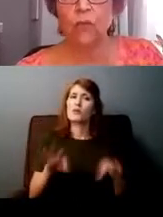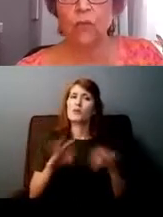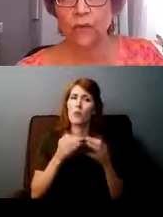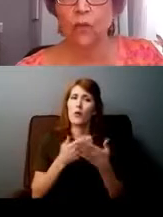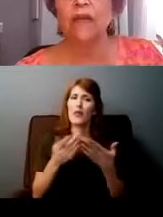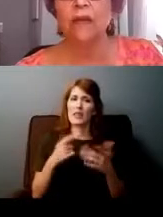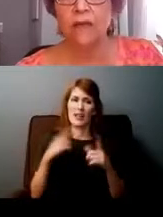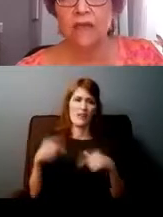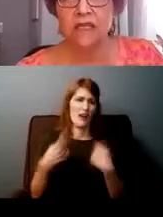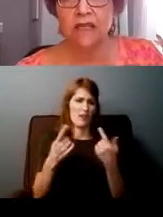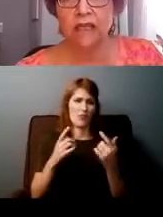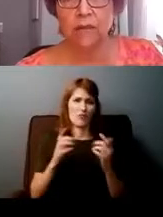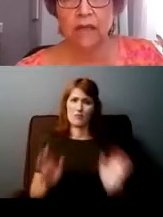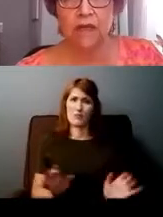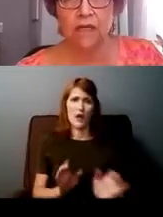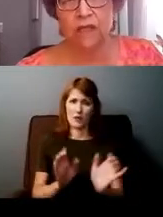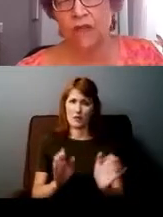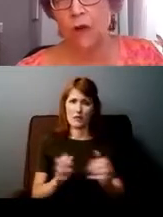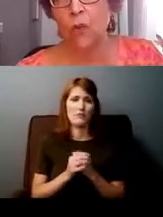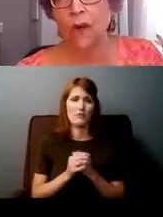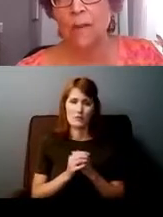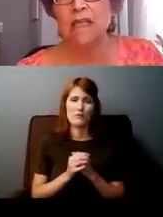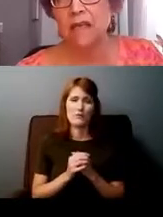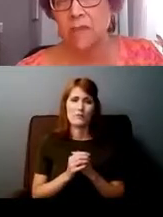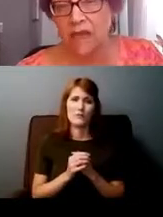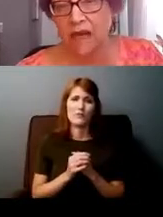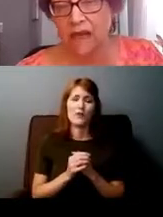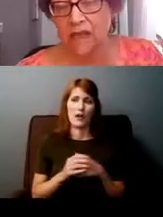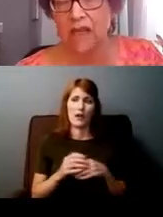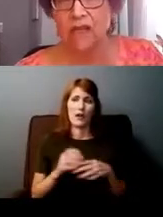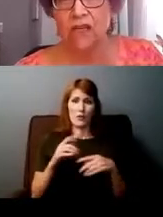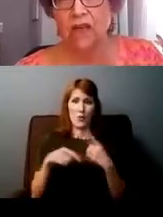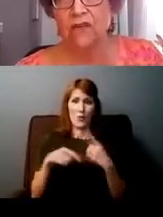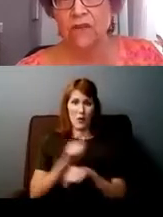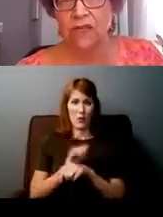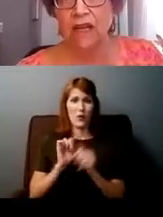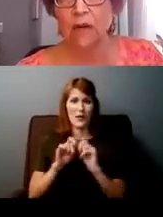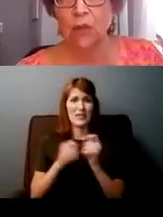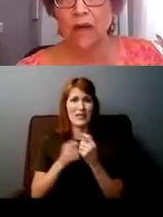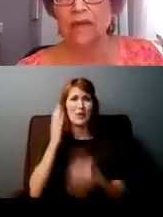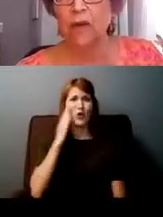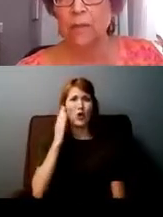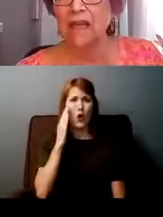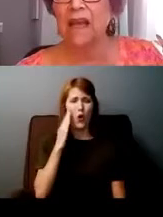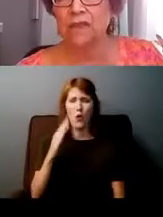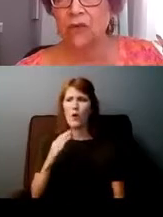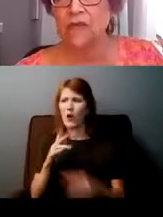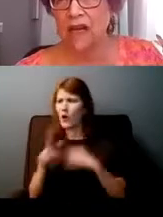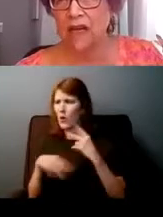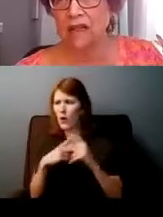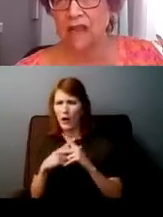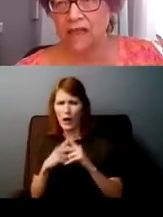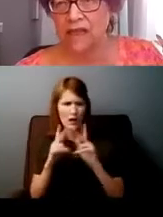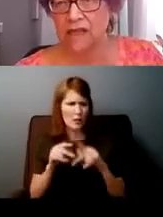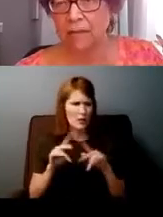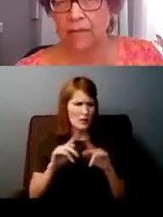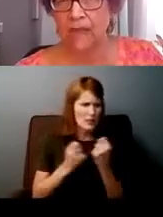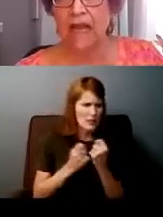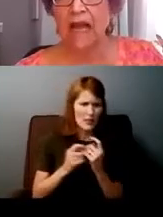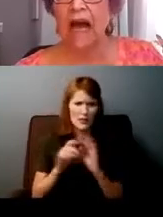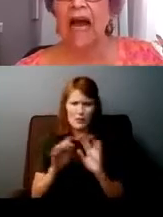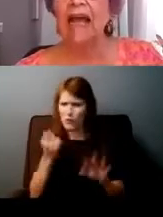in working with a team, is to know where my team stands, to understand what their behavioral style